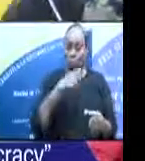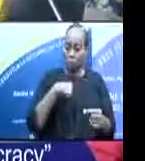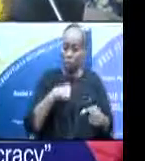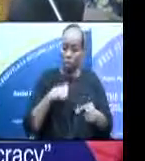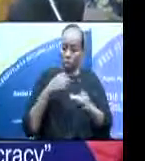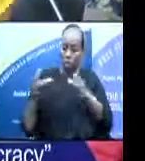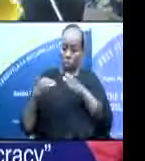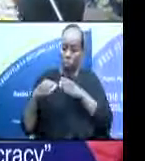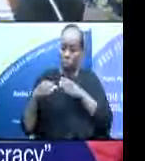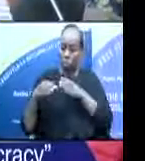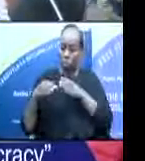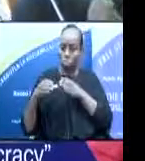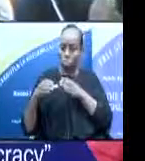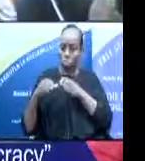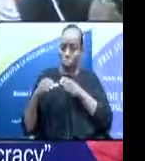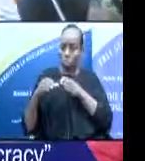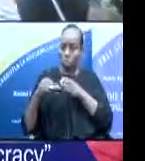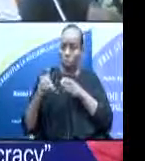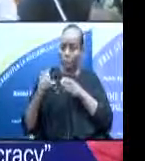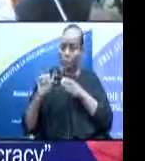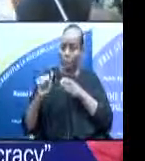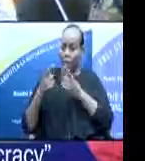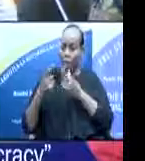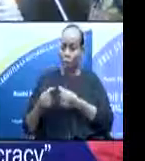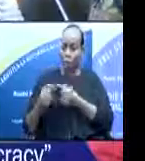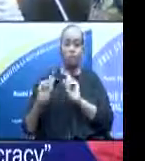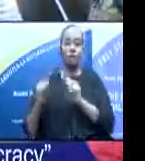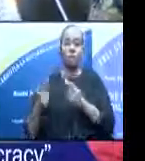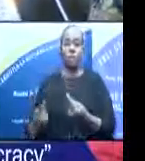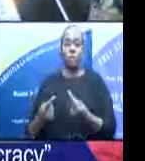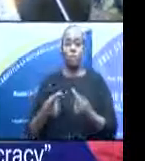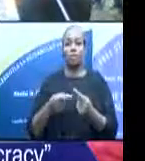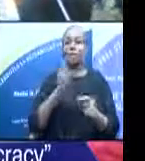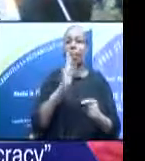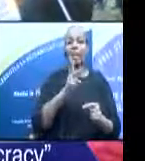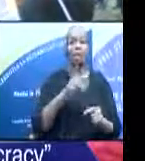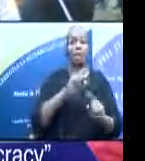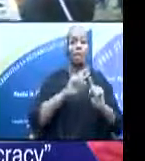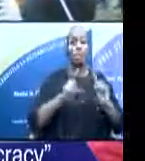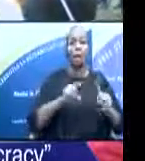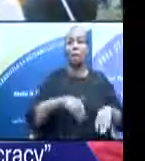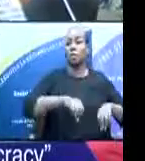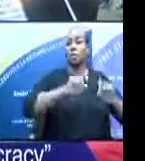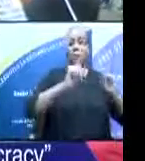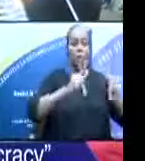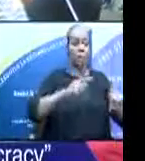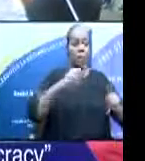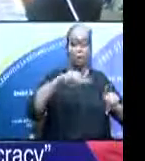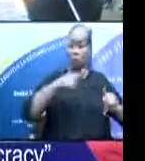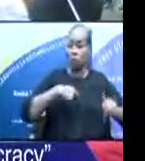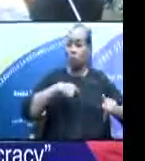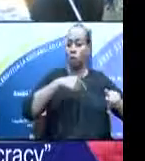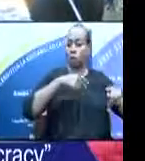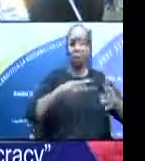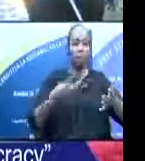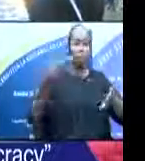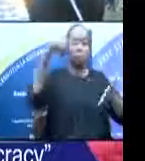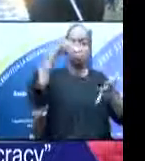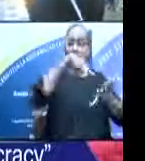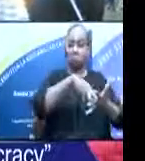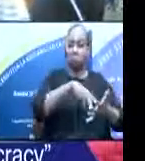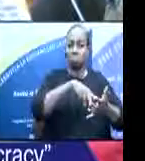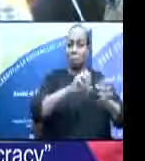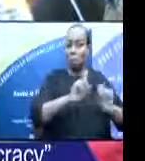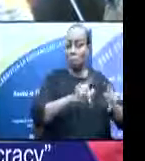any of us on this floor to do, and it was okay. And again, you said no, but it's okay, you can't say anything because he's rising on a point